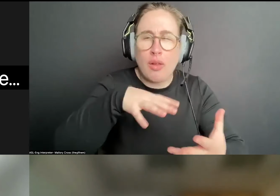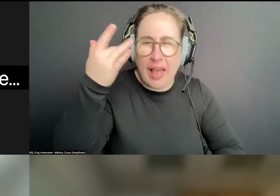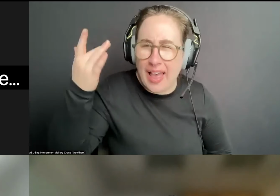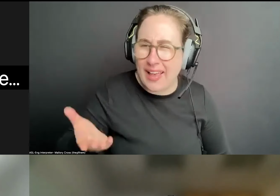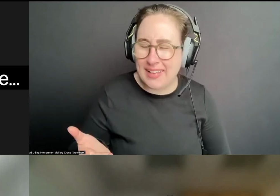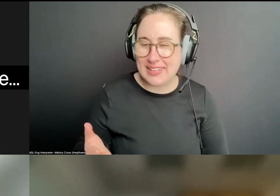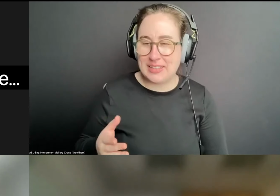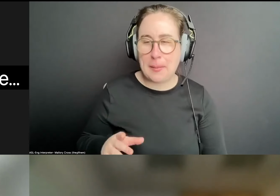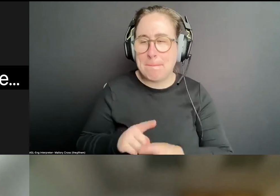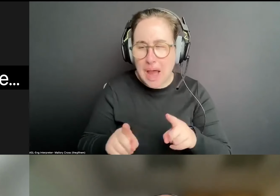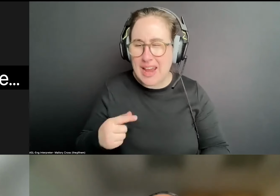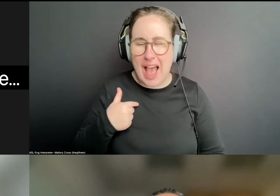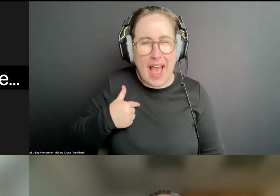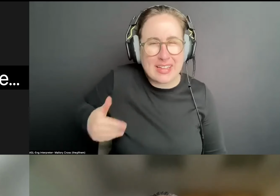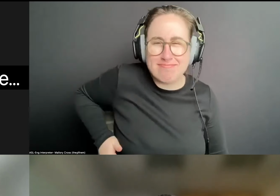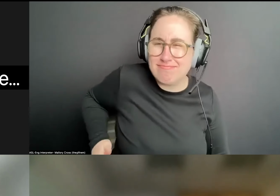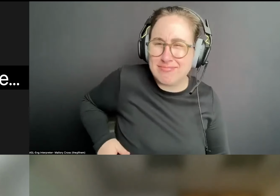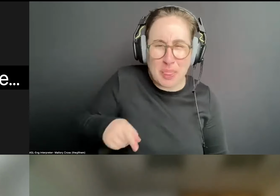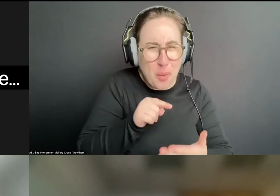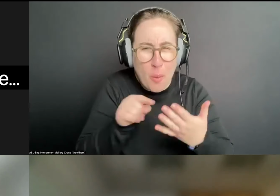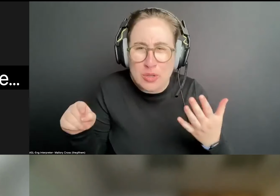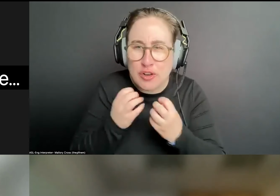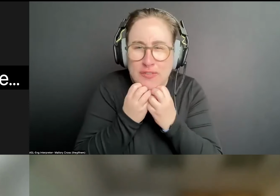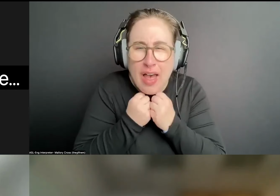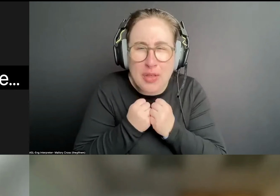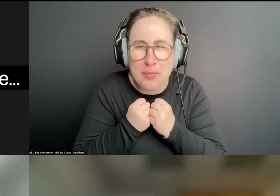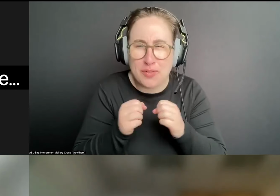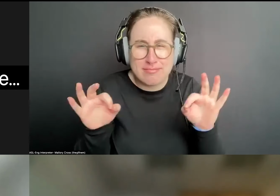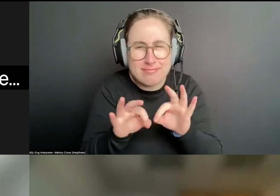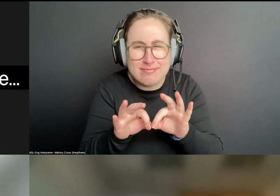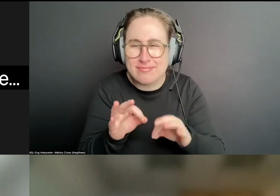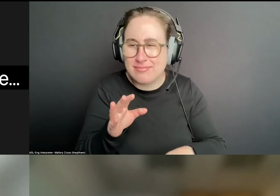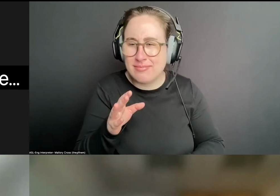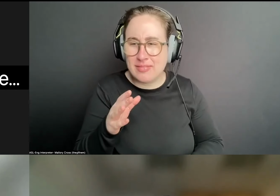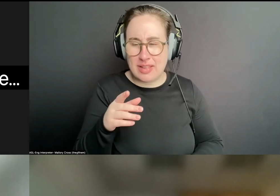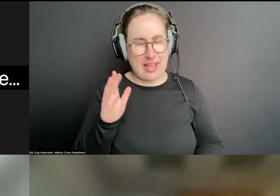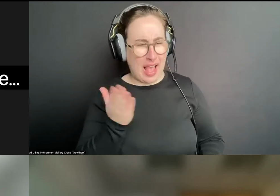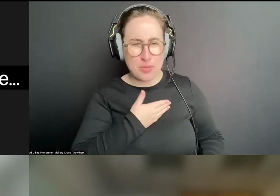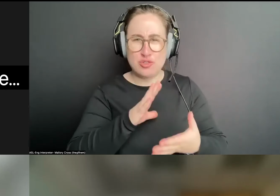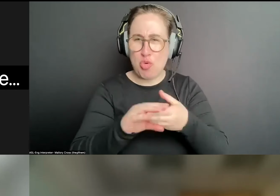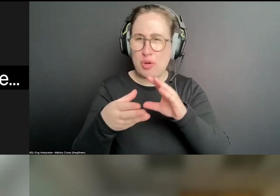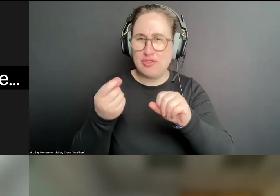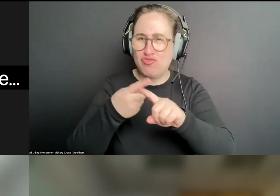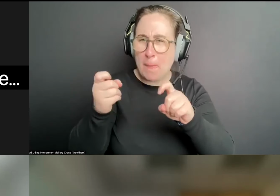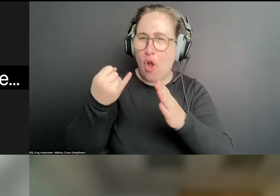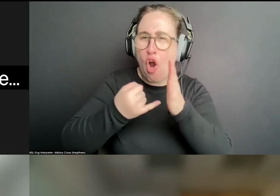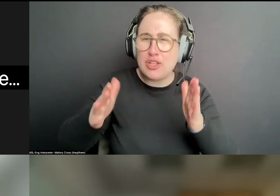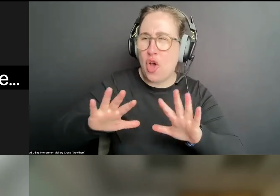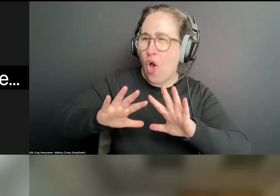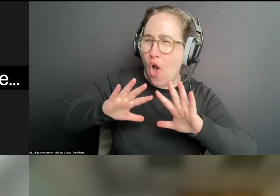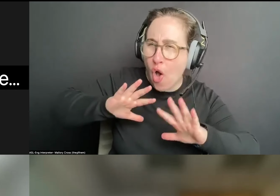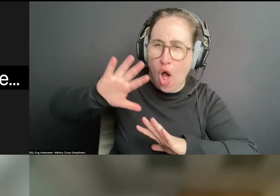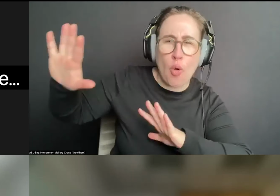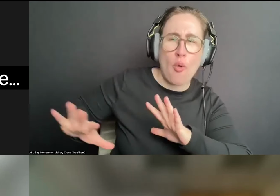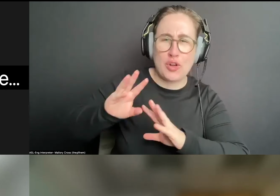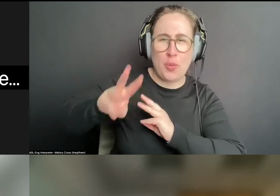were valuable. These were our stories that artists from all over the world were